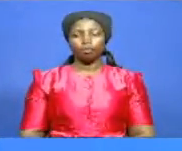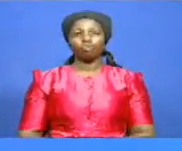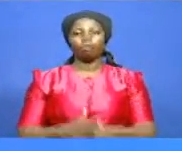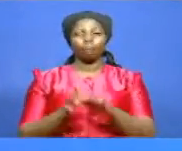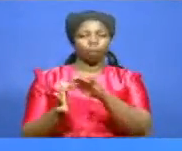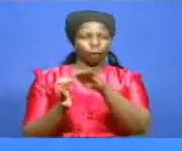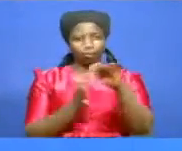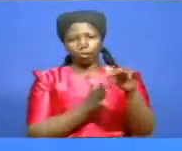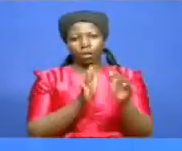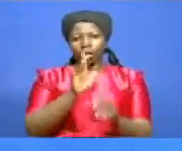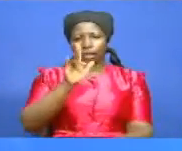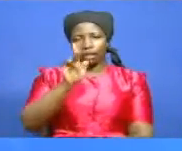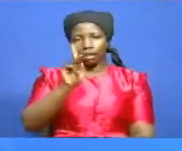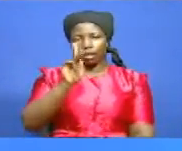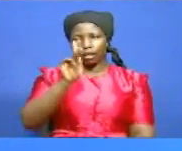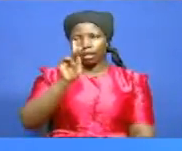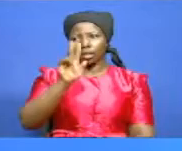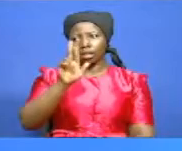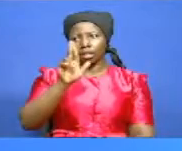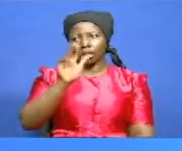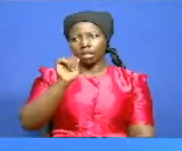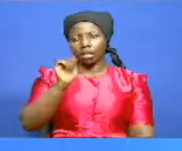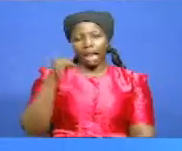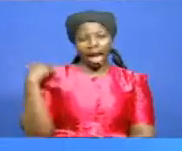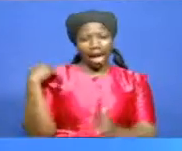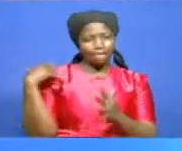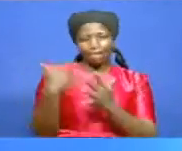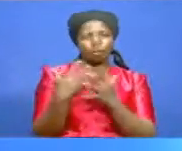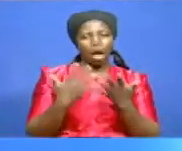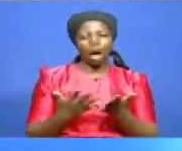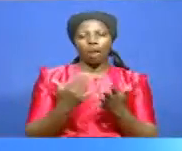The Kenya Revenue Authority has so far